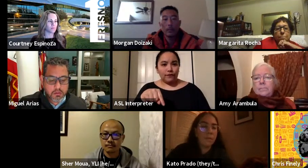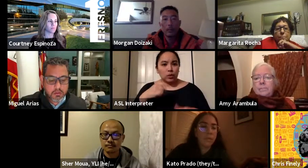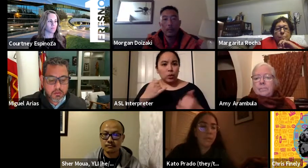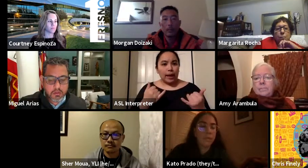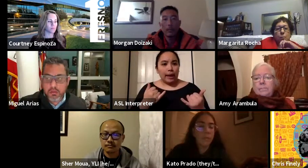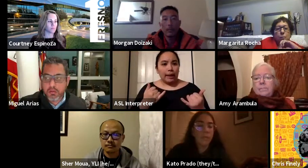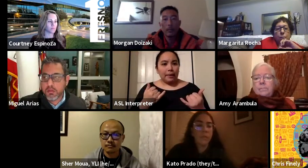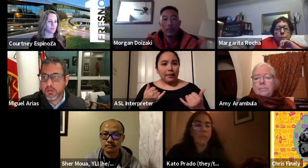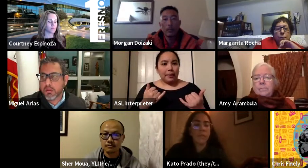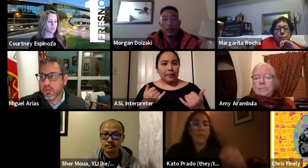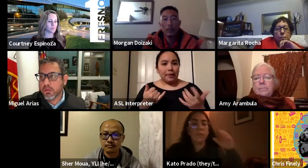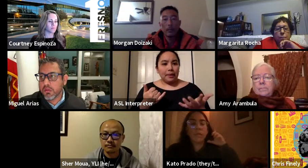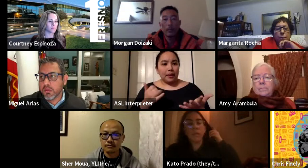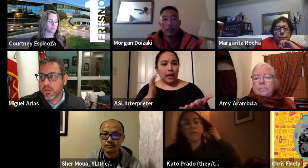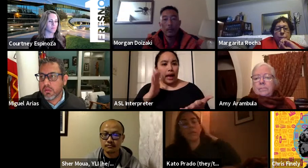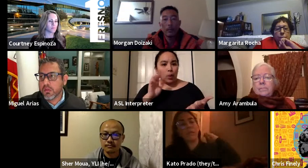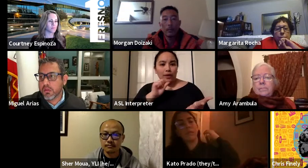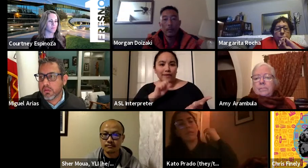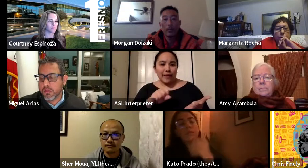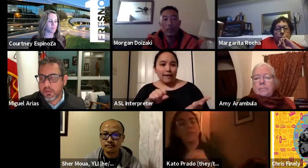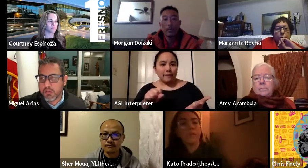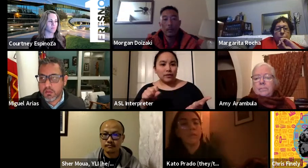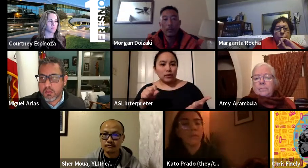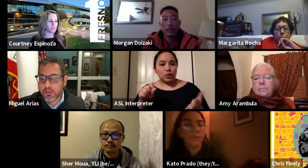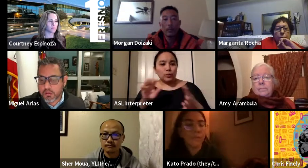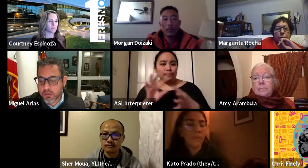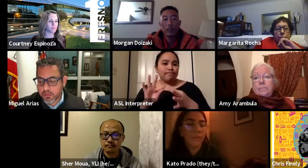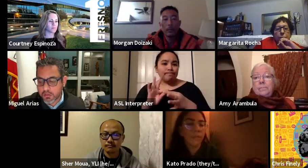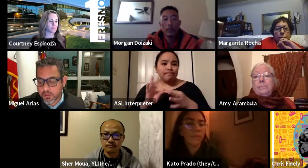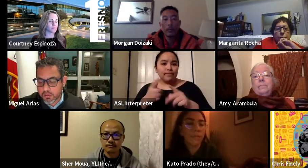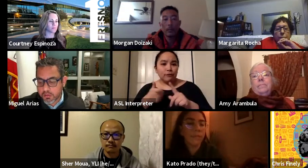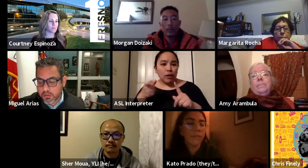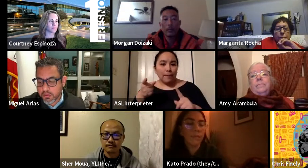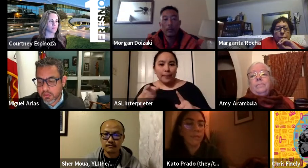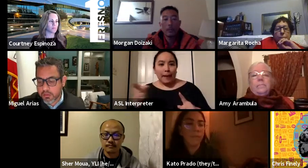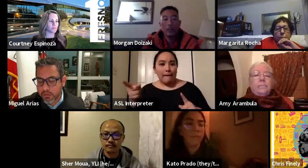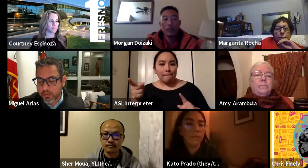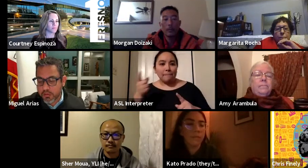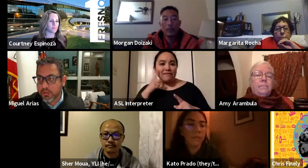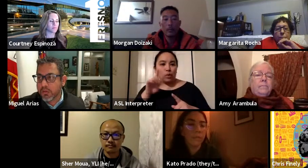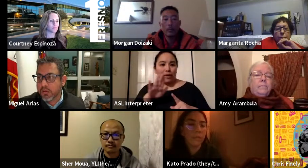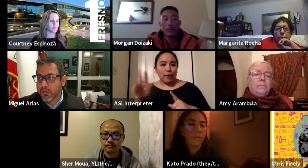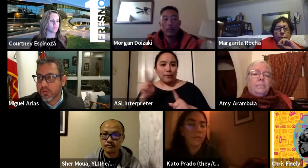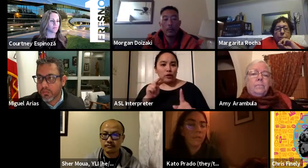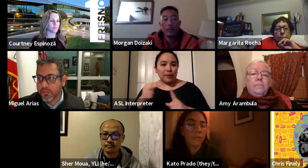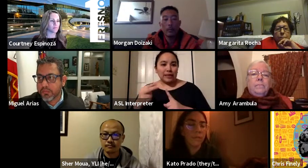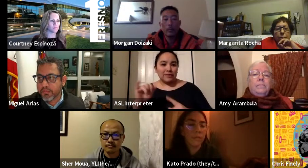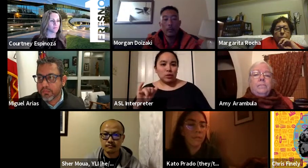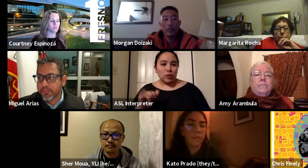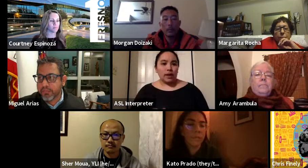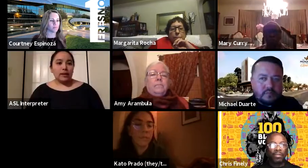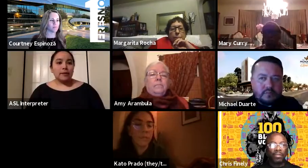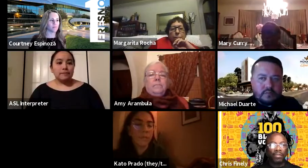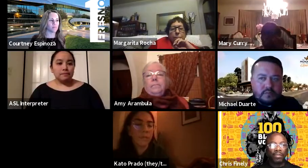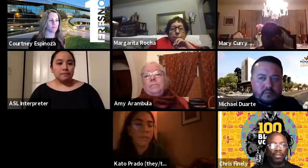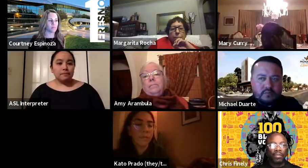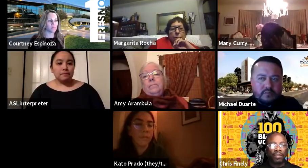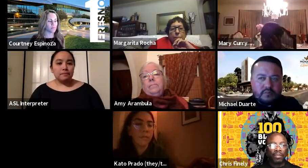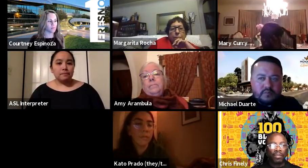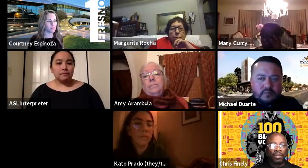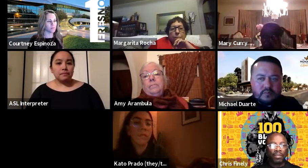today. And I would have loved to have heard from them and get their perspective as well.